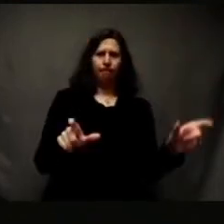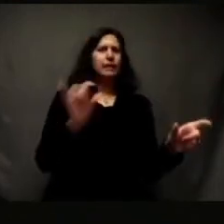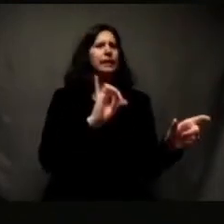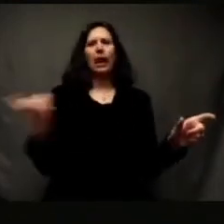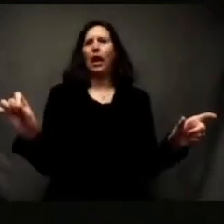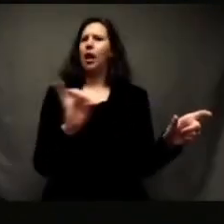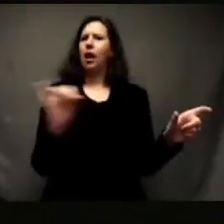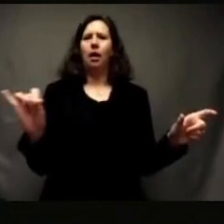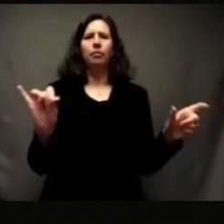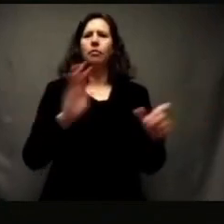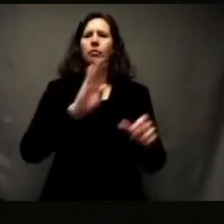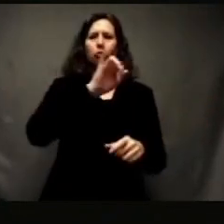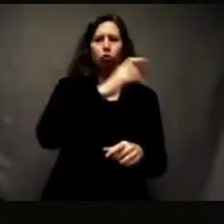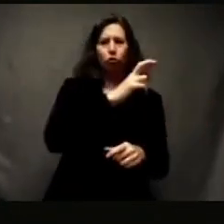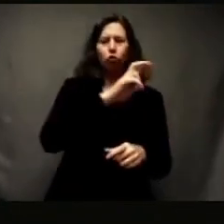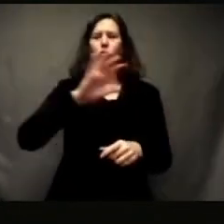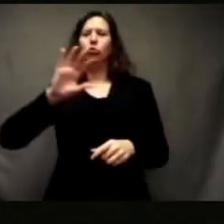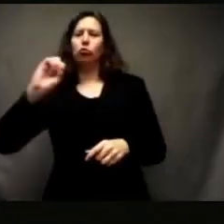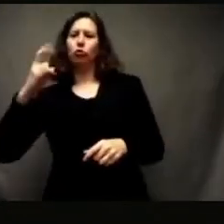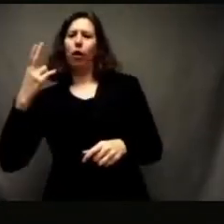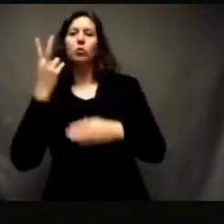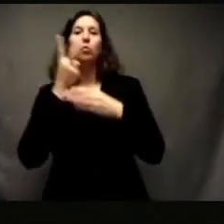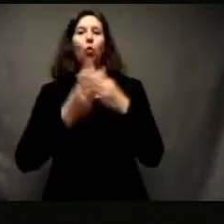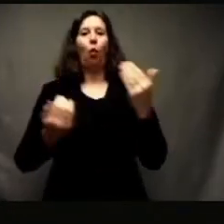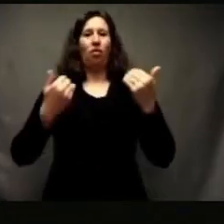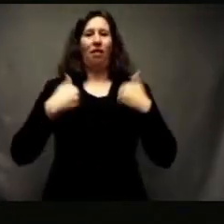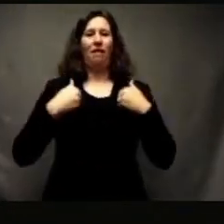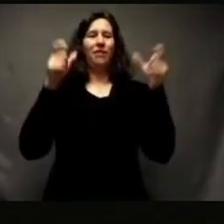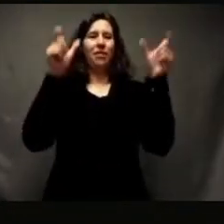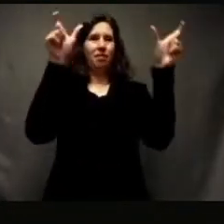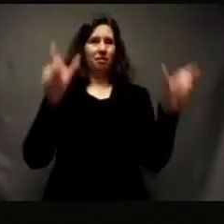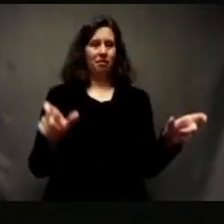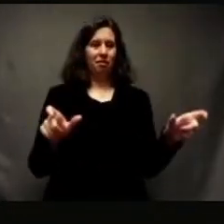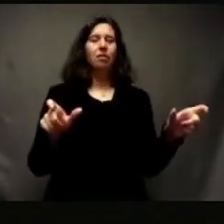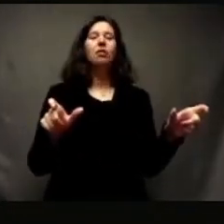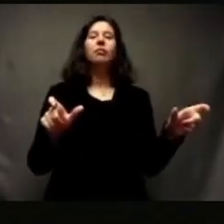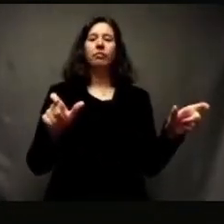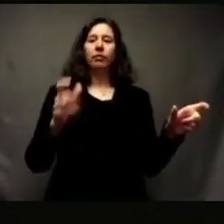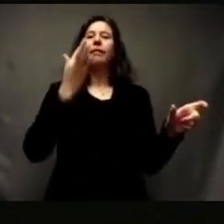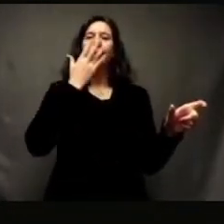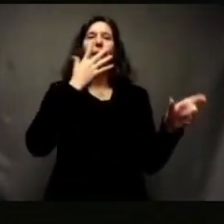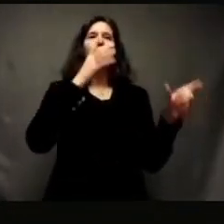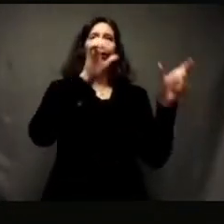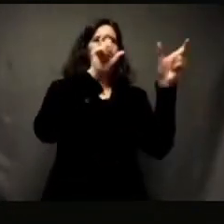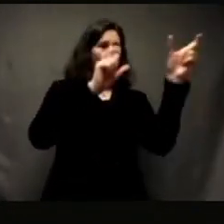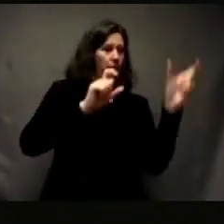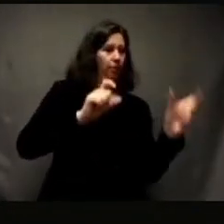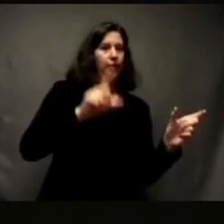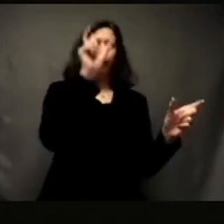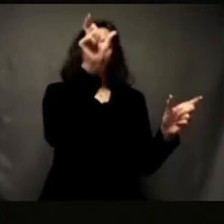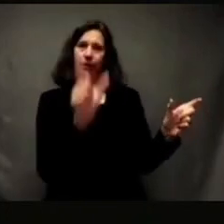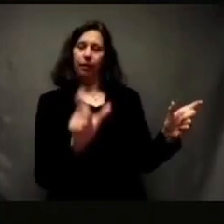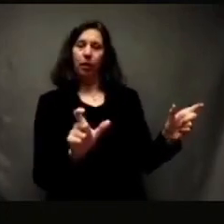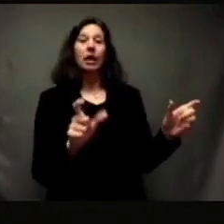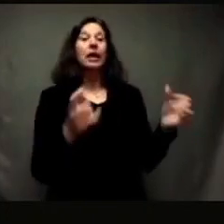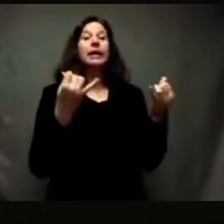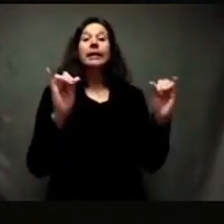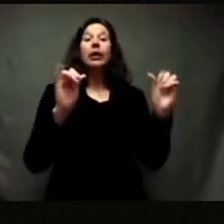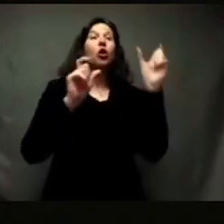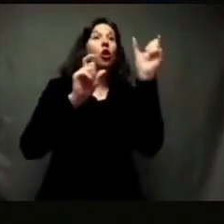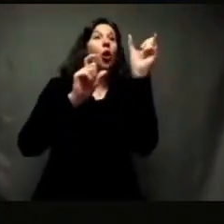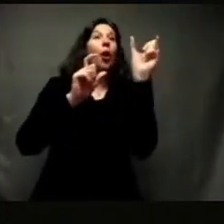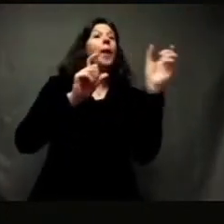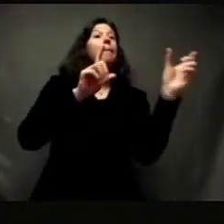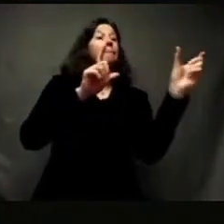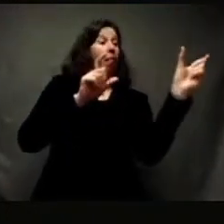different concepts in different categories and things like that. And then in terms of just the way the blocks work, they still snap together, they